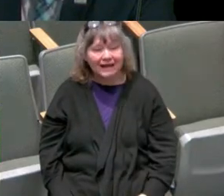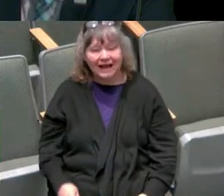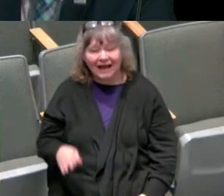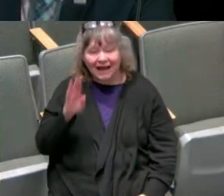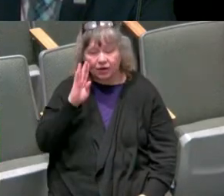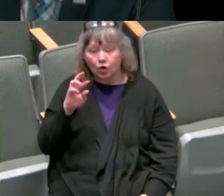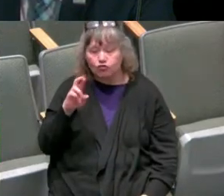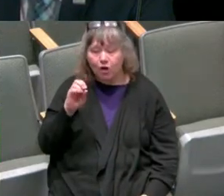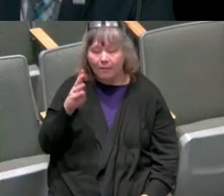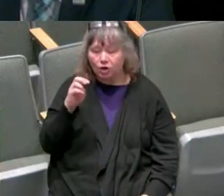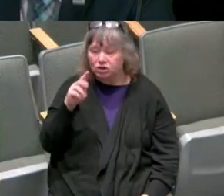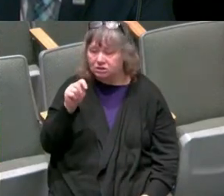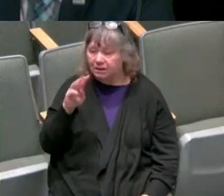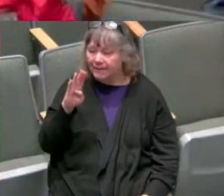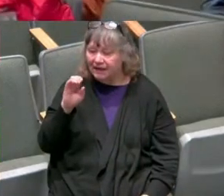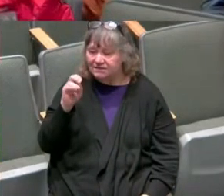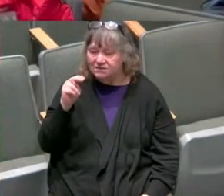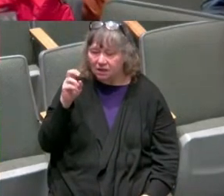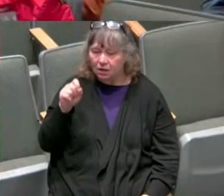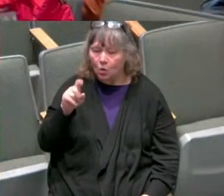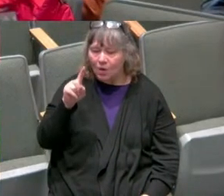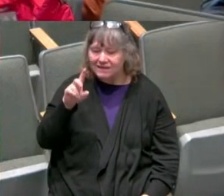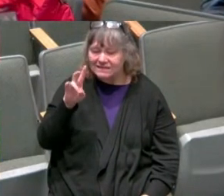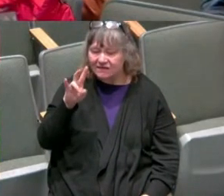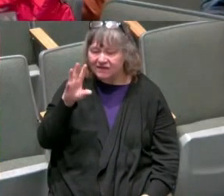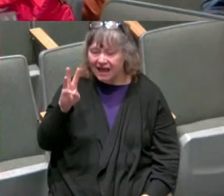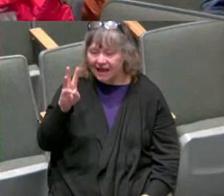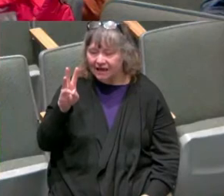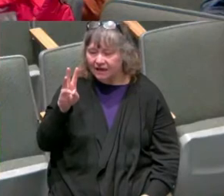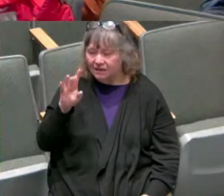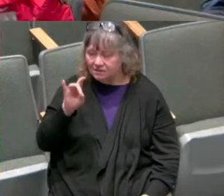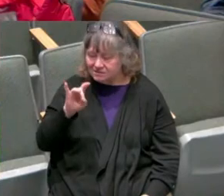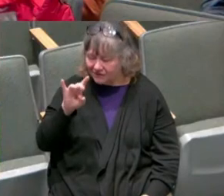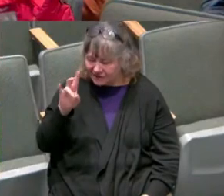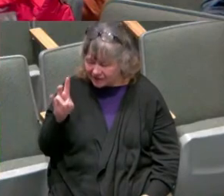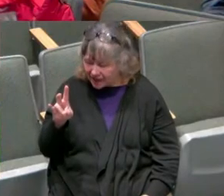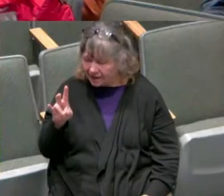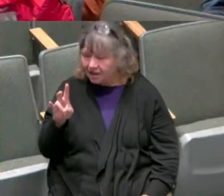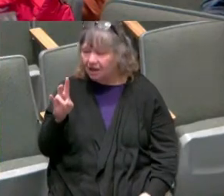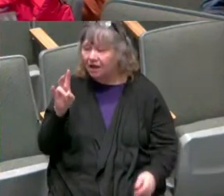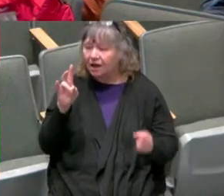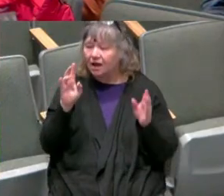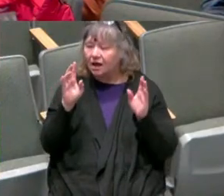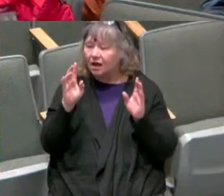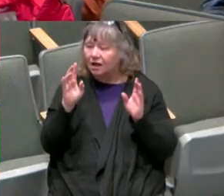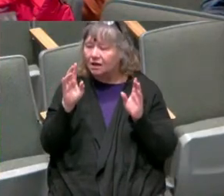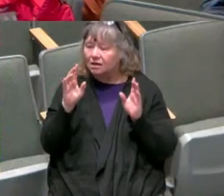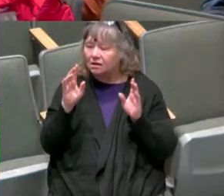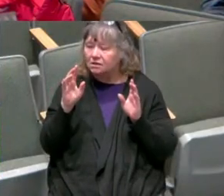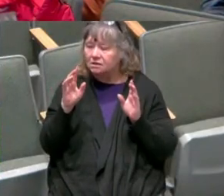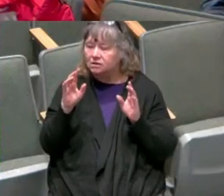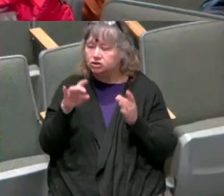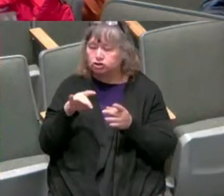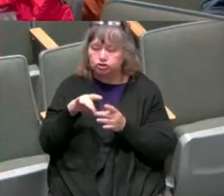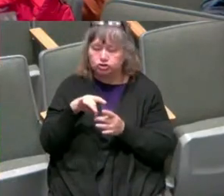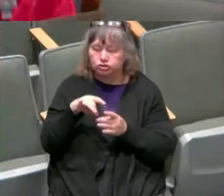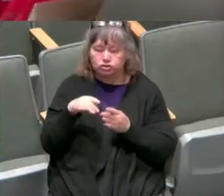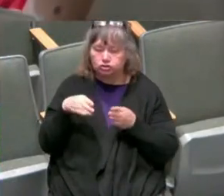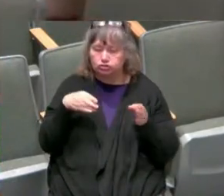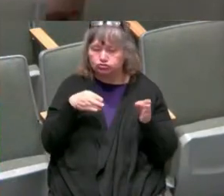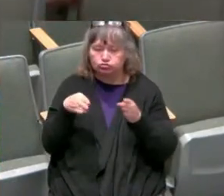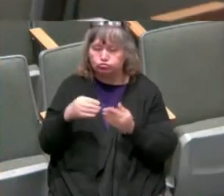hi Robert Benson 178 Spring Street a member of the planning board but talking as a citizen so I think